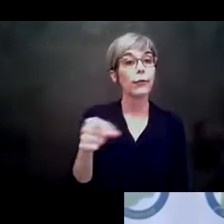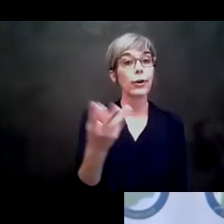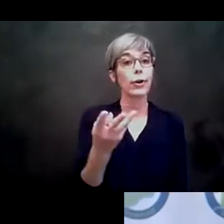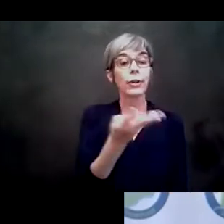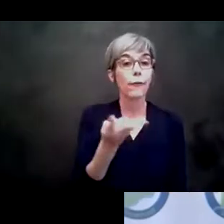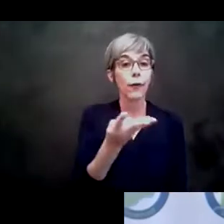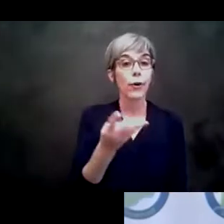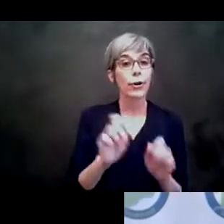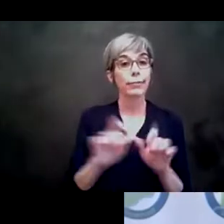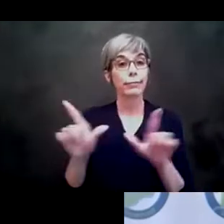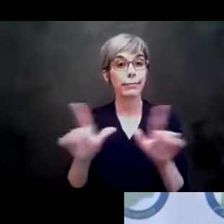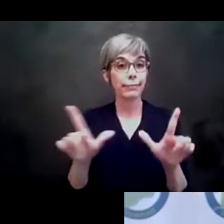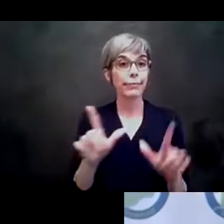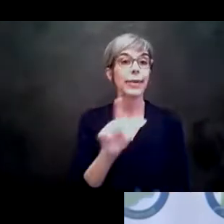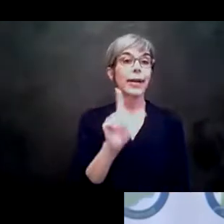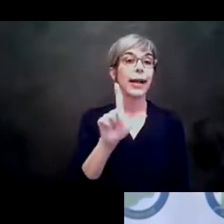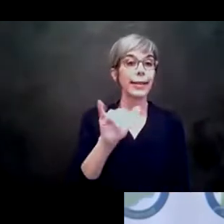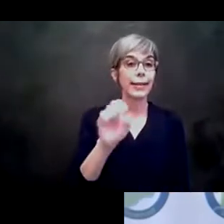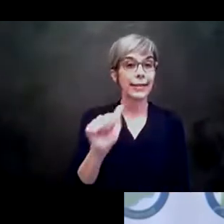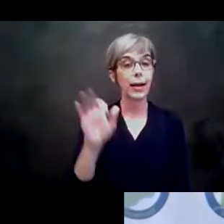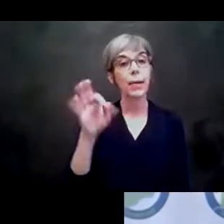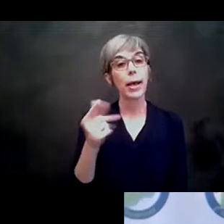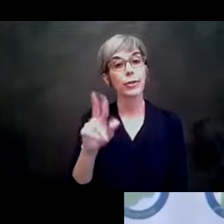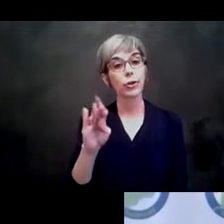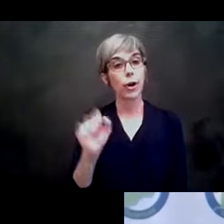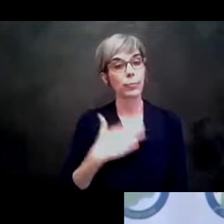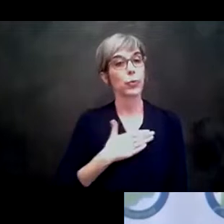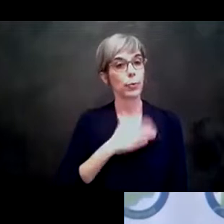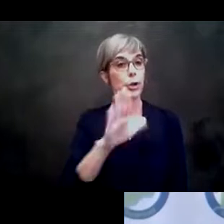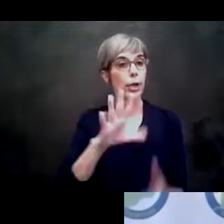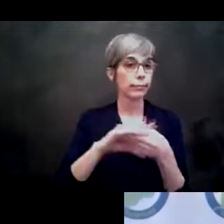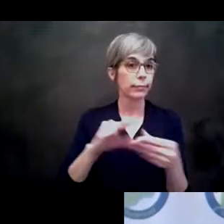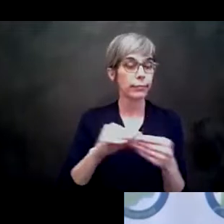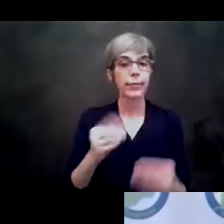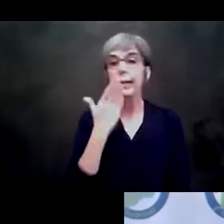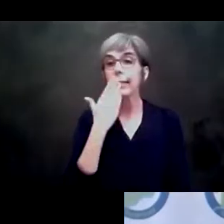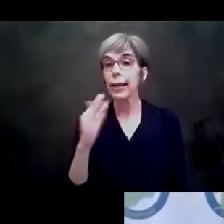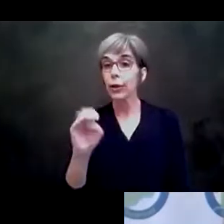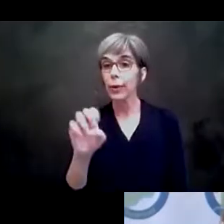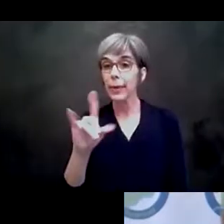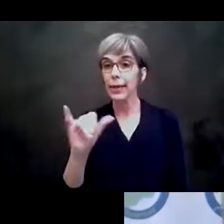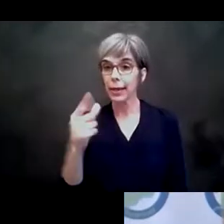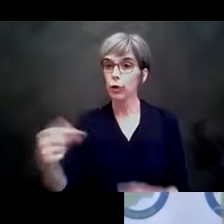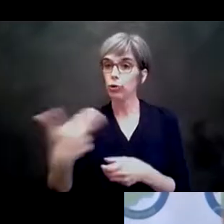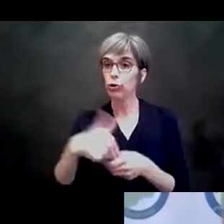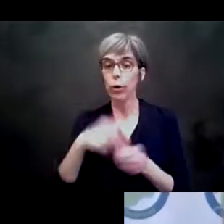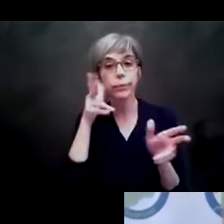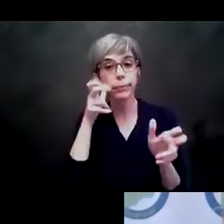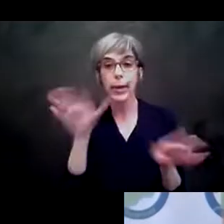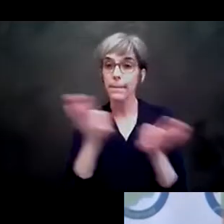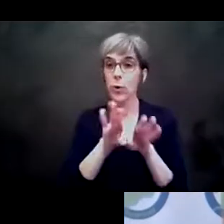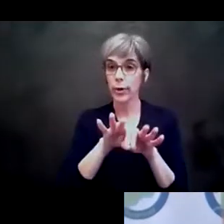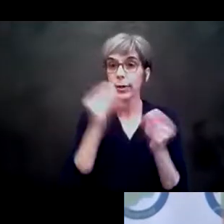and Pastor Grimes, we appreciate you being on, and we appreciate the media for joining us to hear some of this important